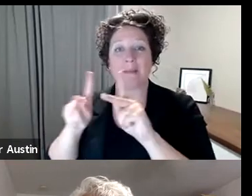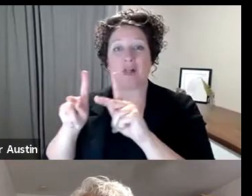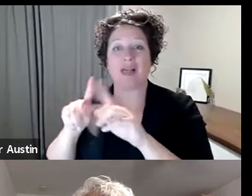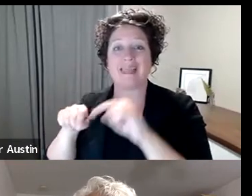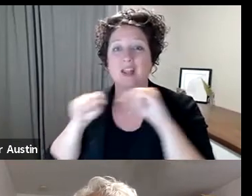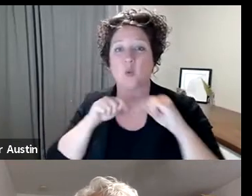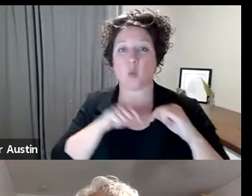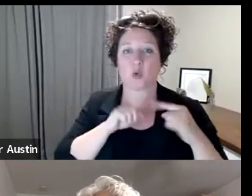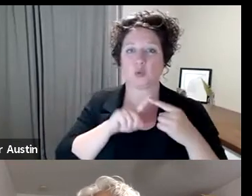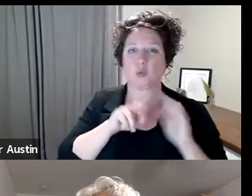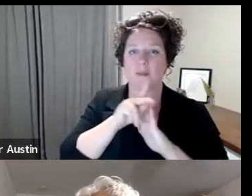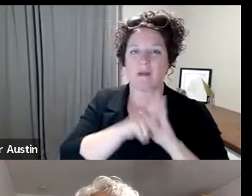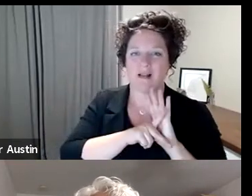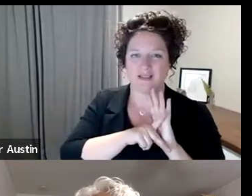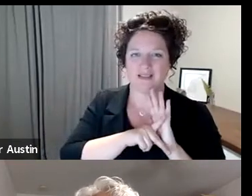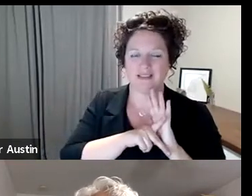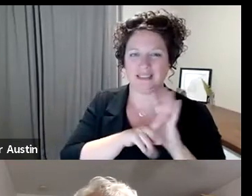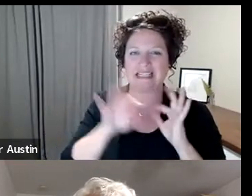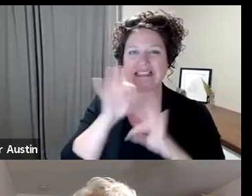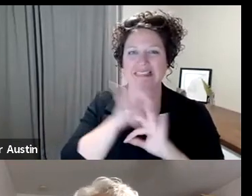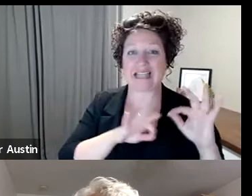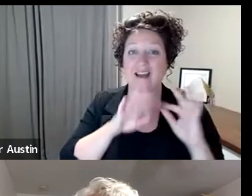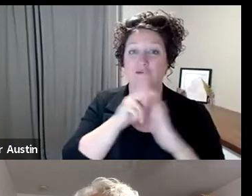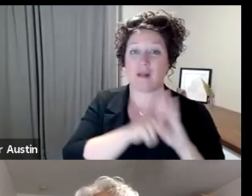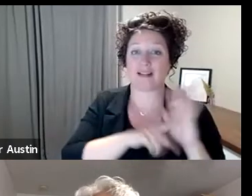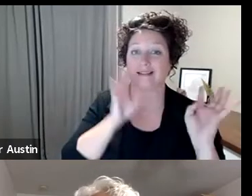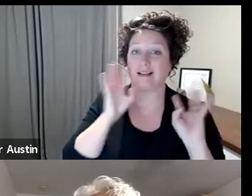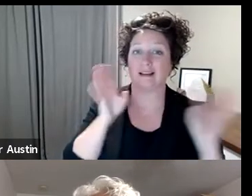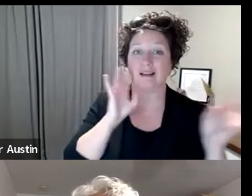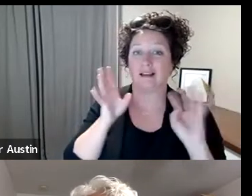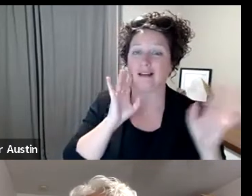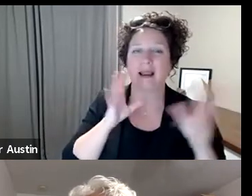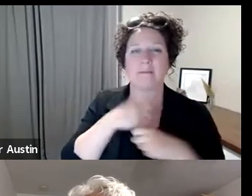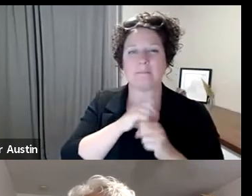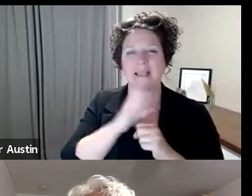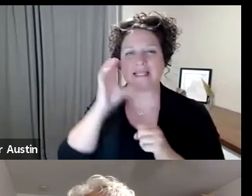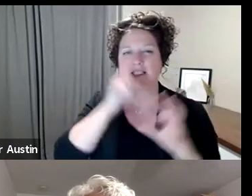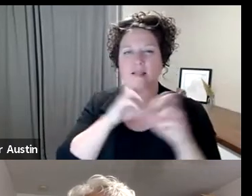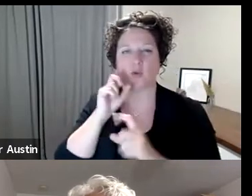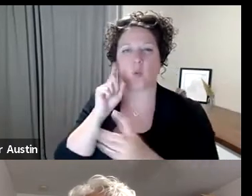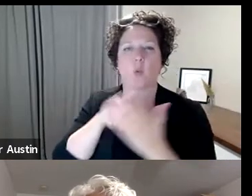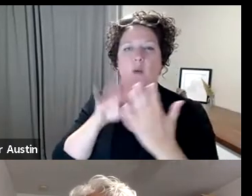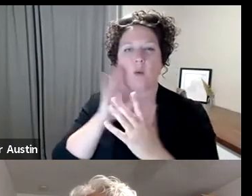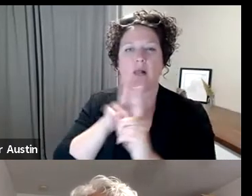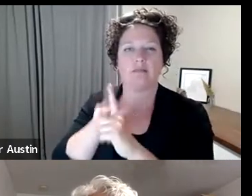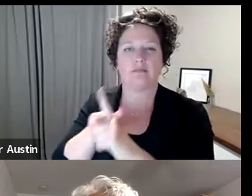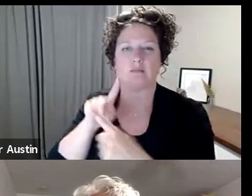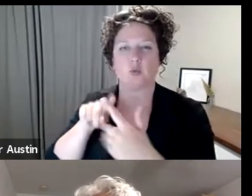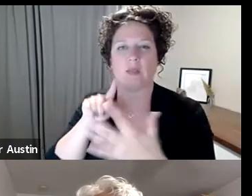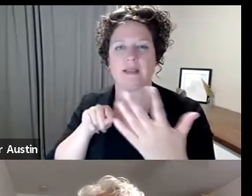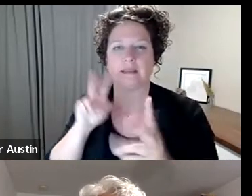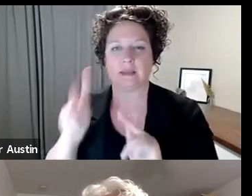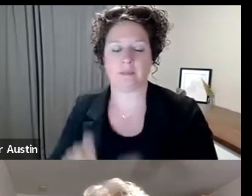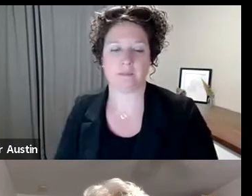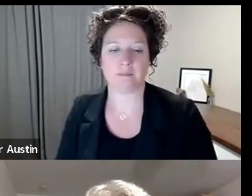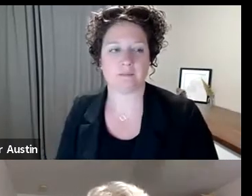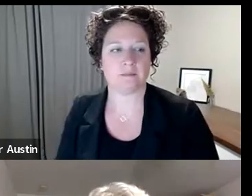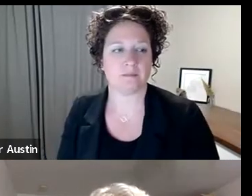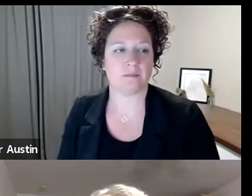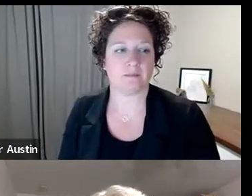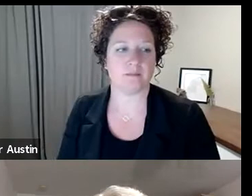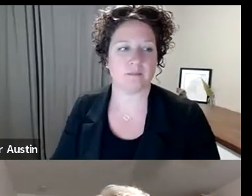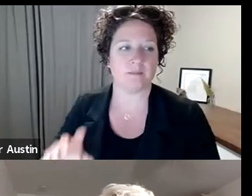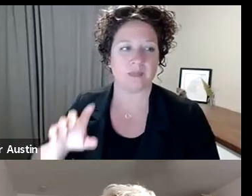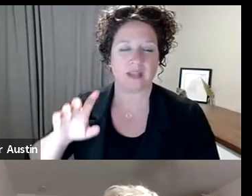policy rather than being a policymaker making assumptions about what's going to work to reach people. And Hila, if I can